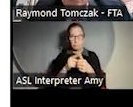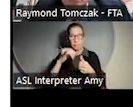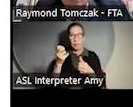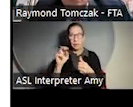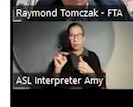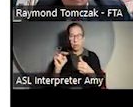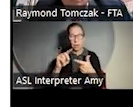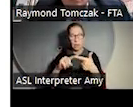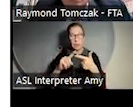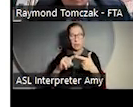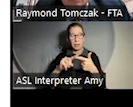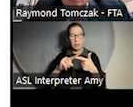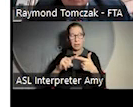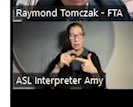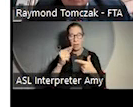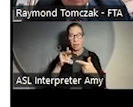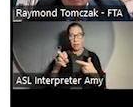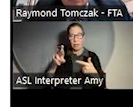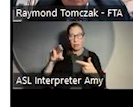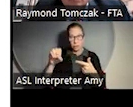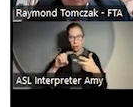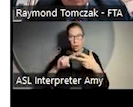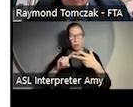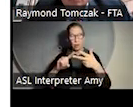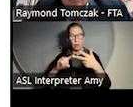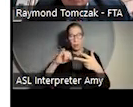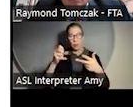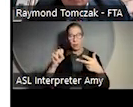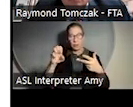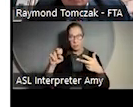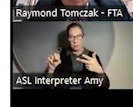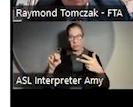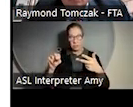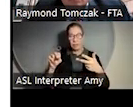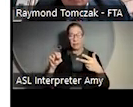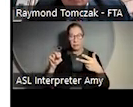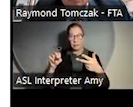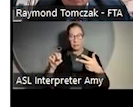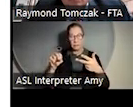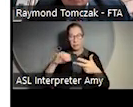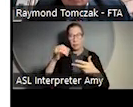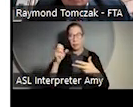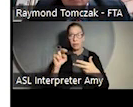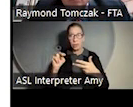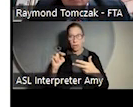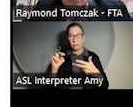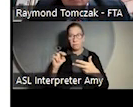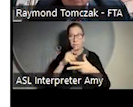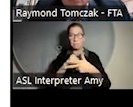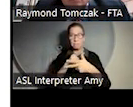Shea, followed by Gennaro Jaramillo, followed by Jason Anthony. Is John Shea with us?